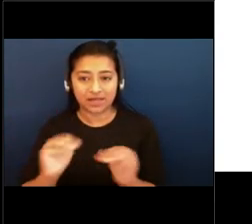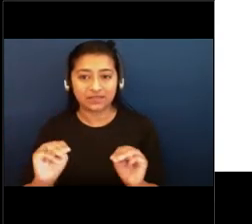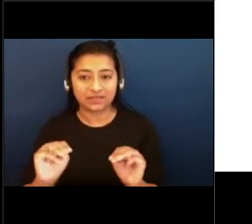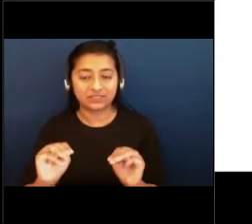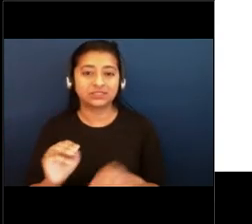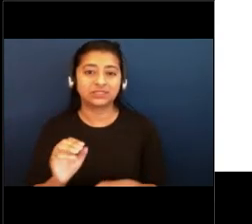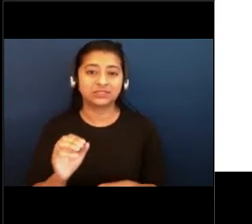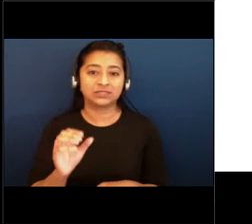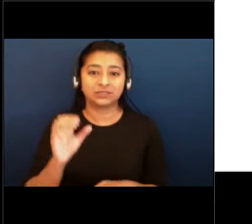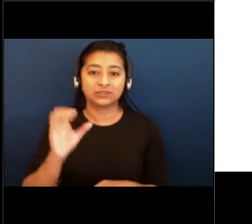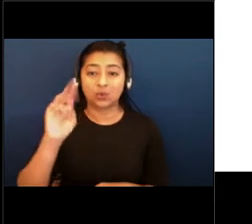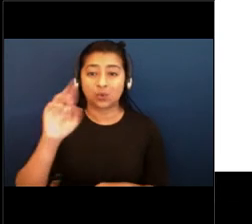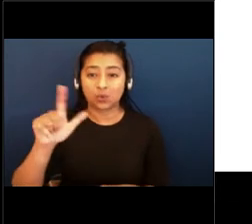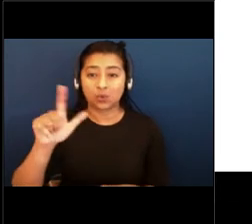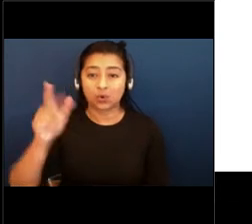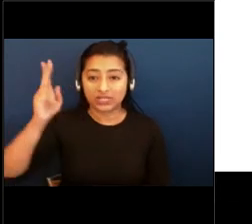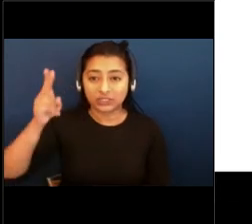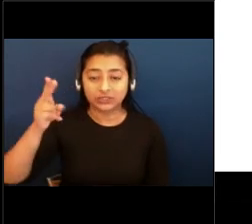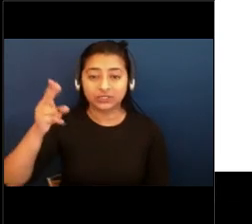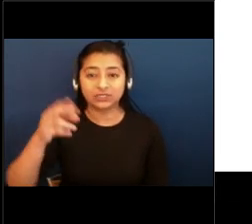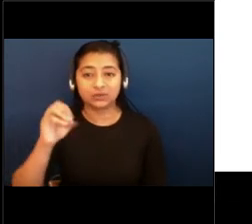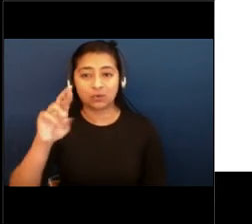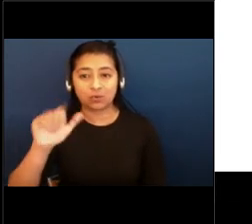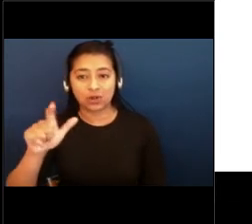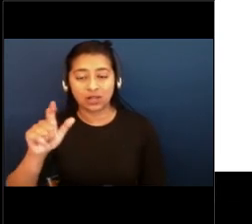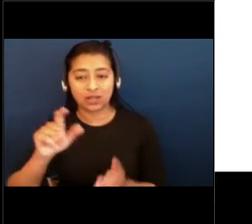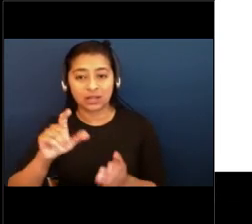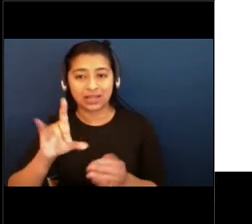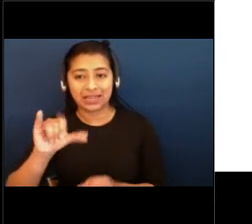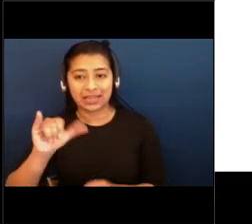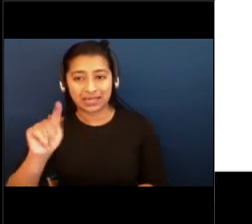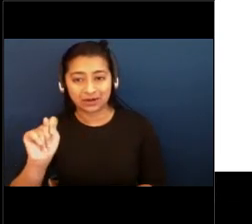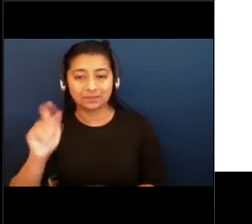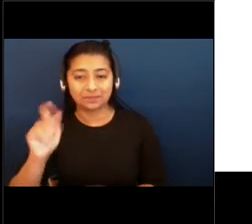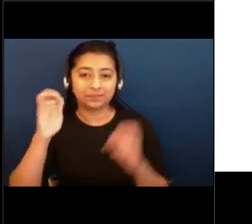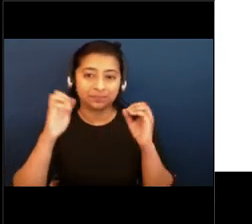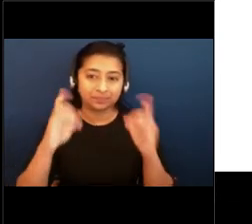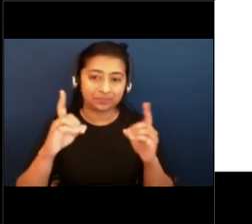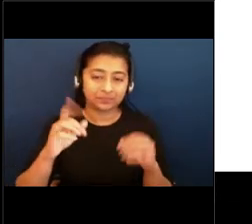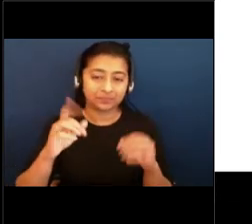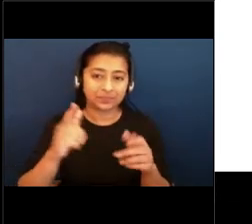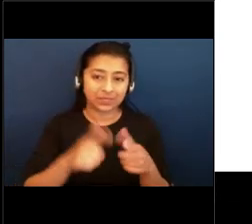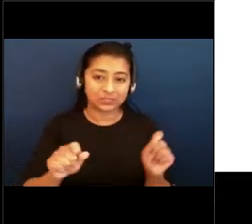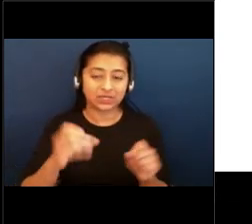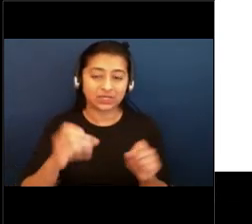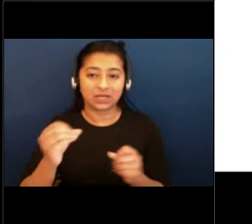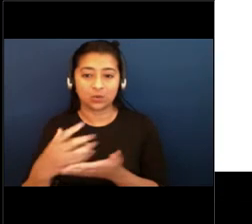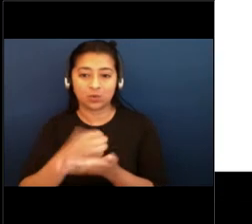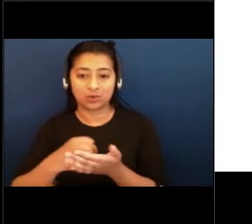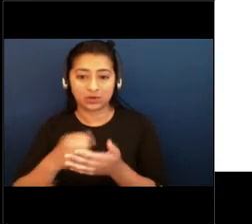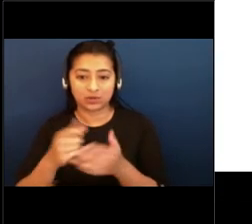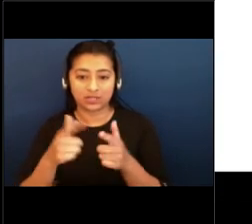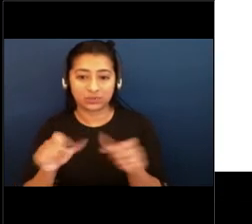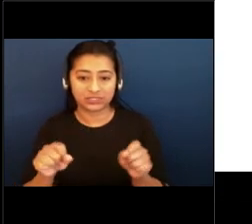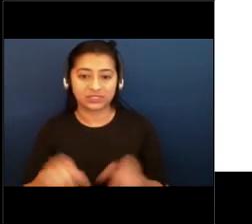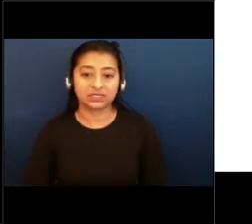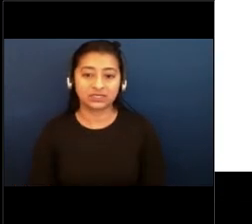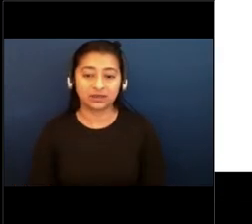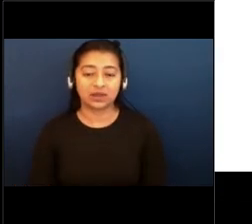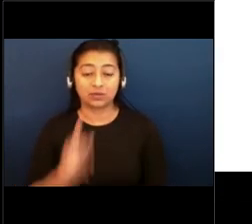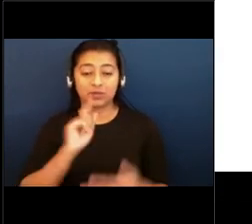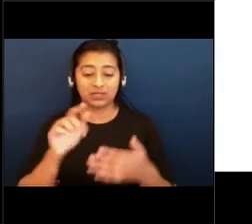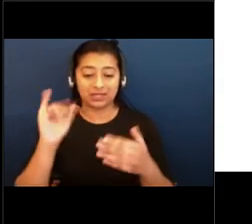oral history, corpus linguistics, educational linguistics. So a very robust discipline drawing